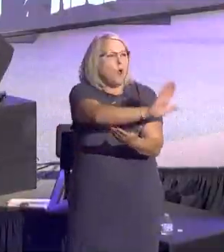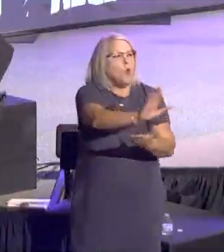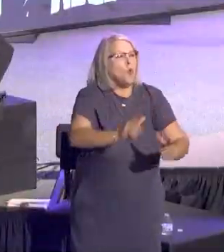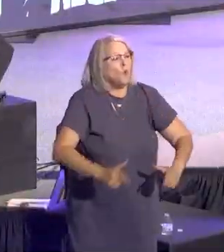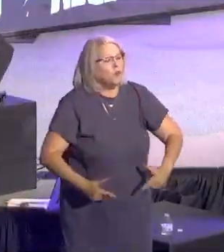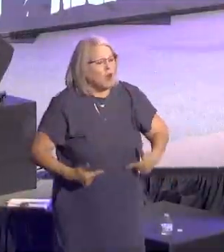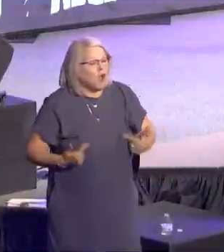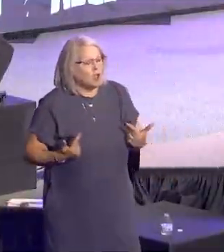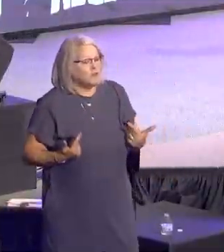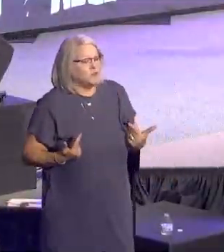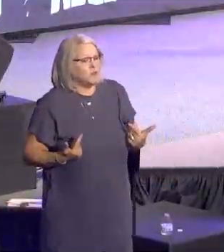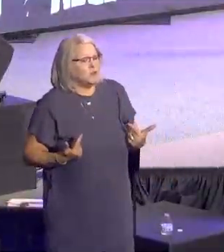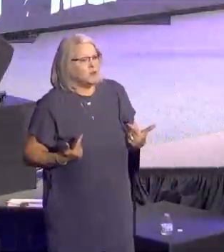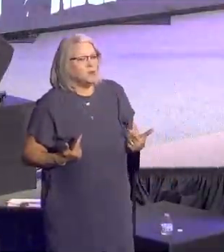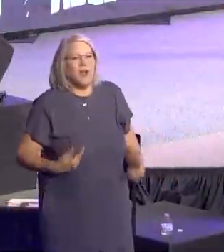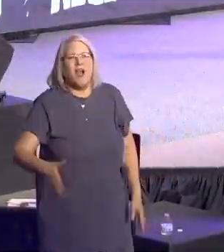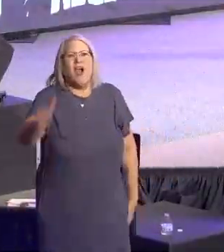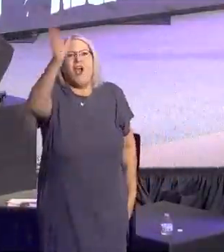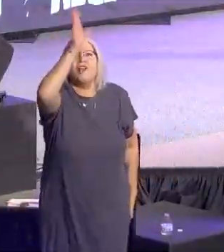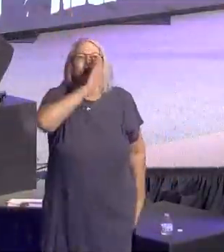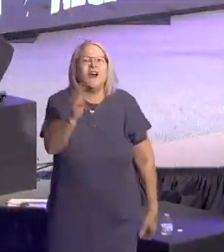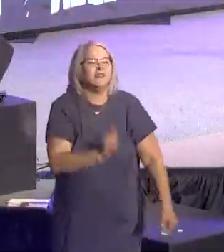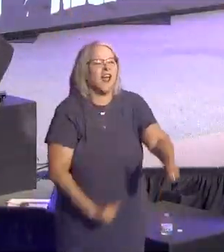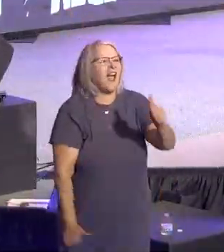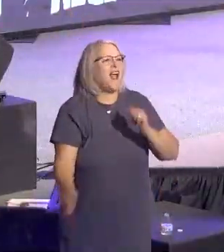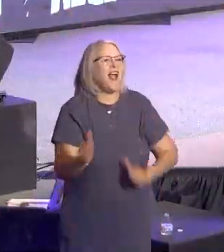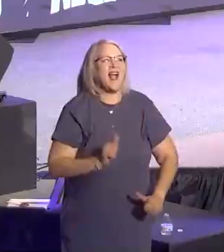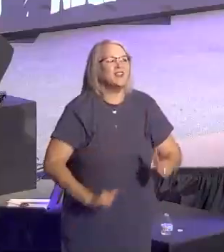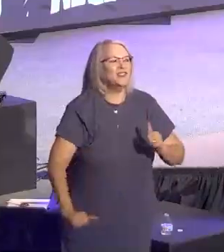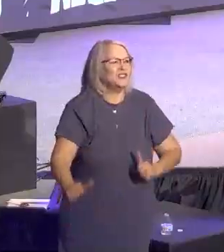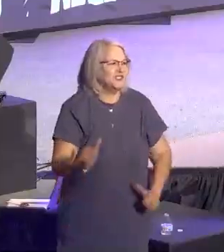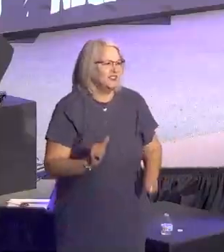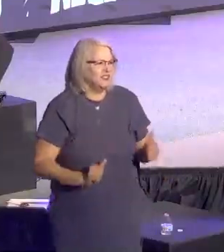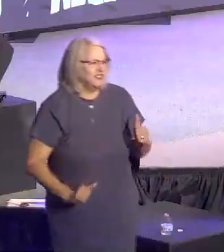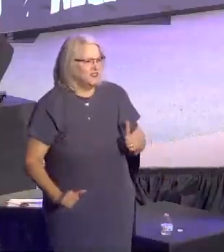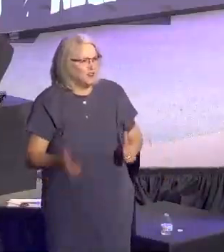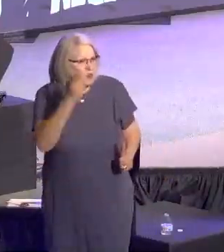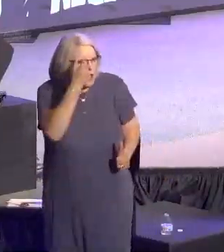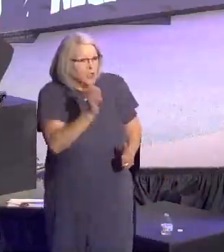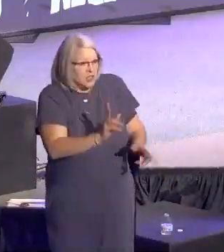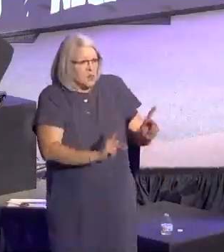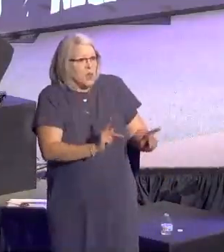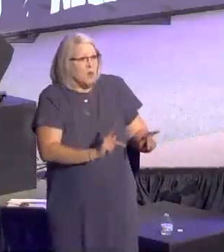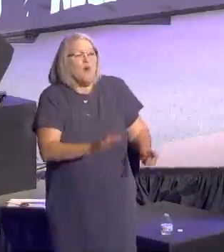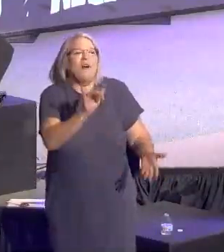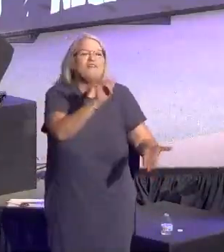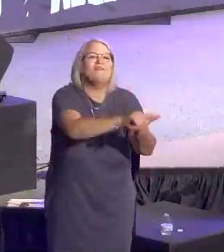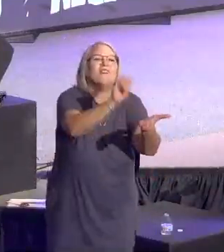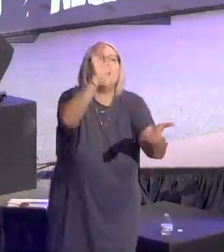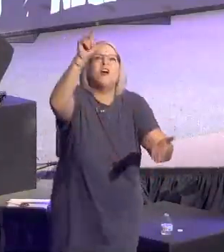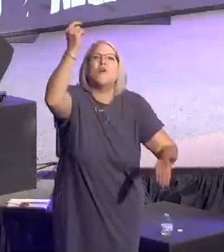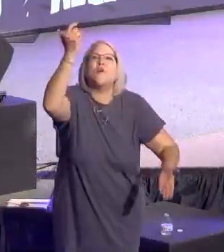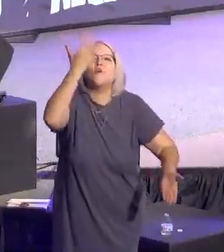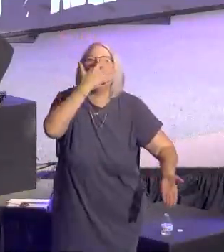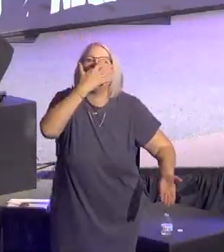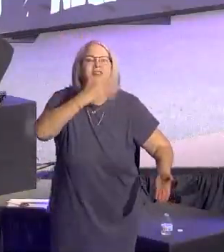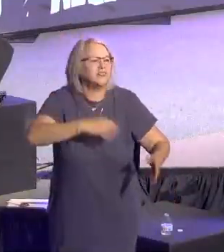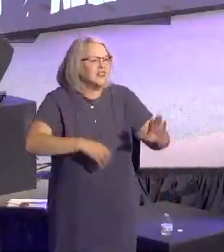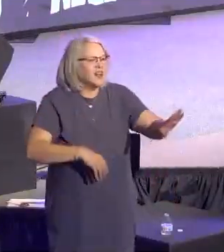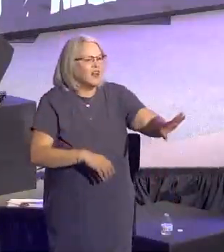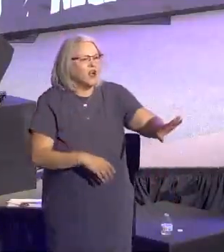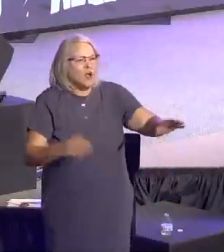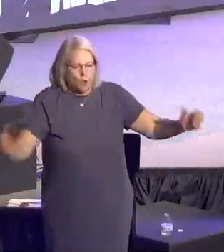lives. God's action on behalf of his people. That's grace. The